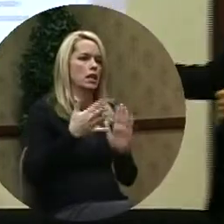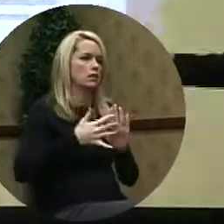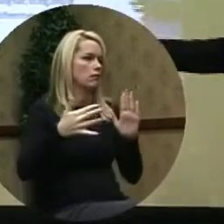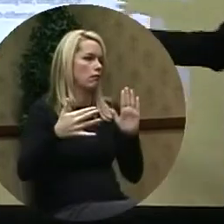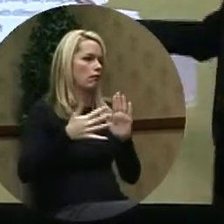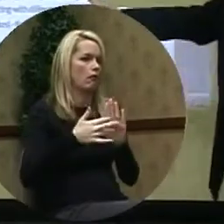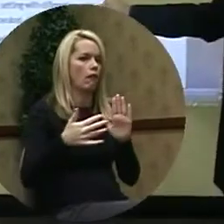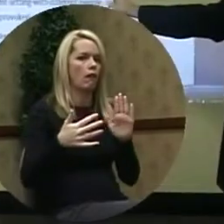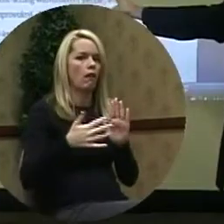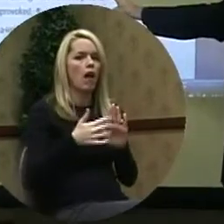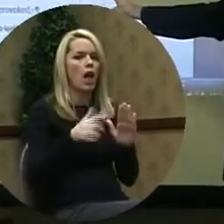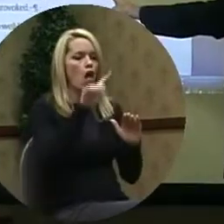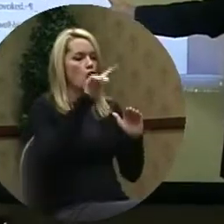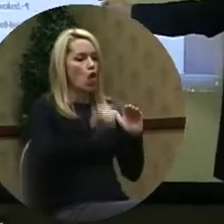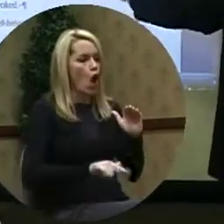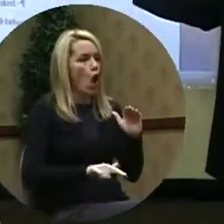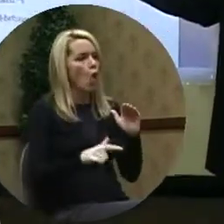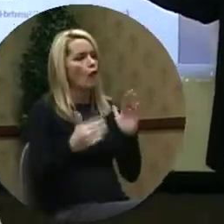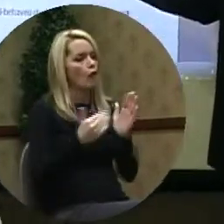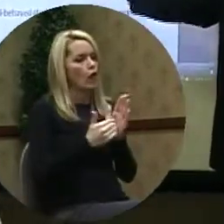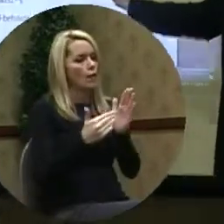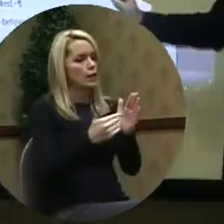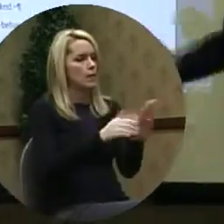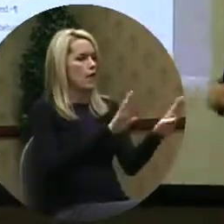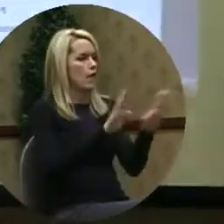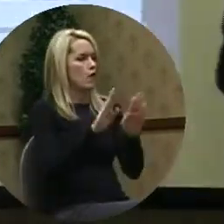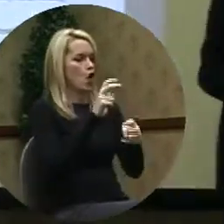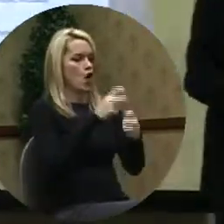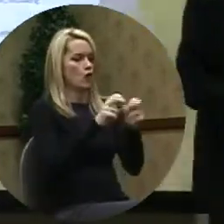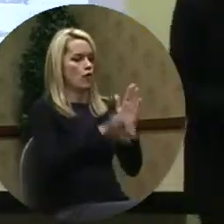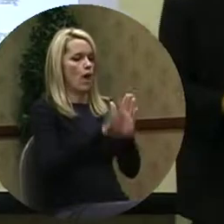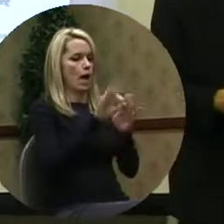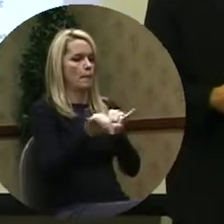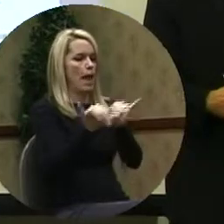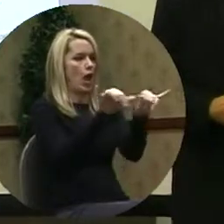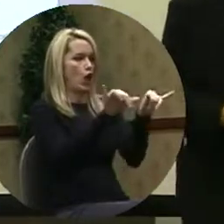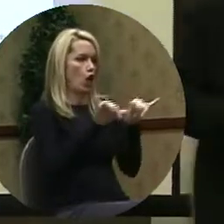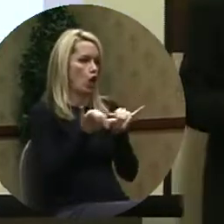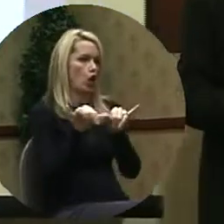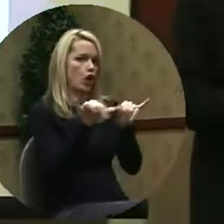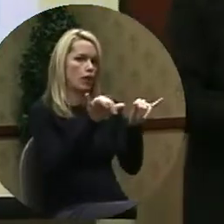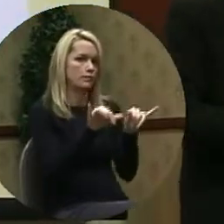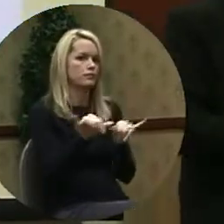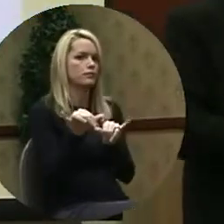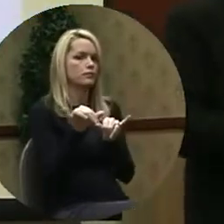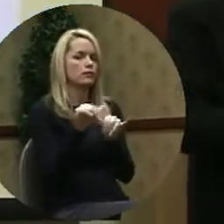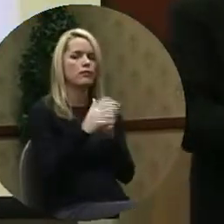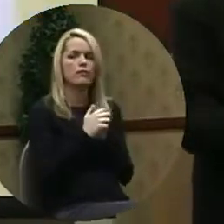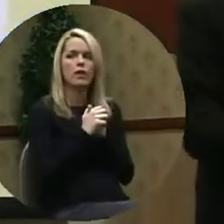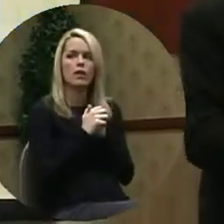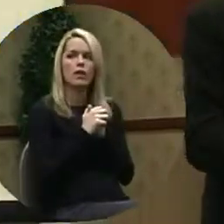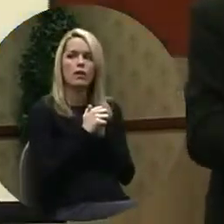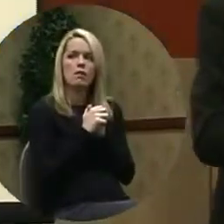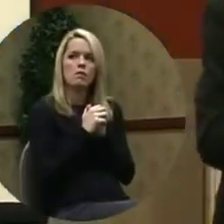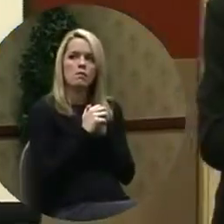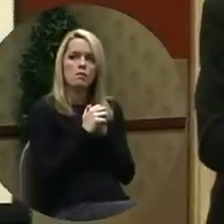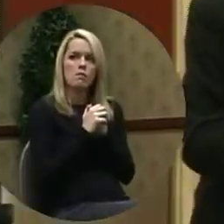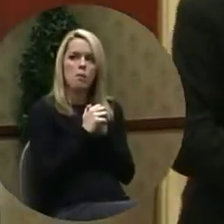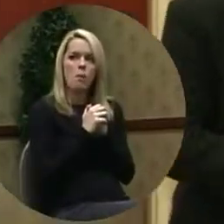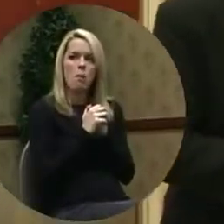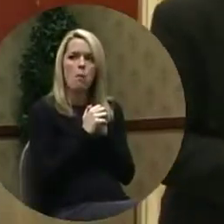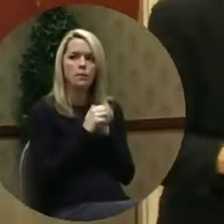When you have a low-frequency behavior, it is going to be hard to find patterns. This is why when